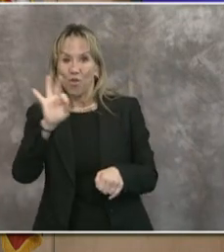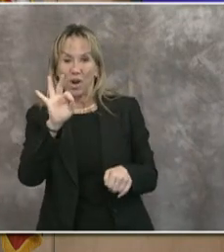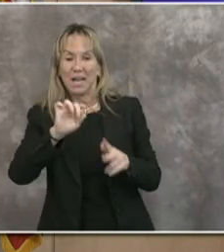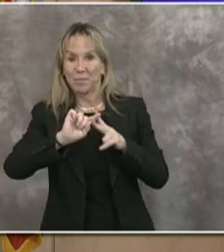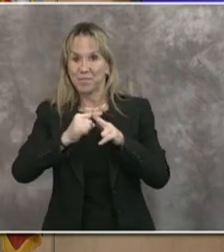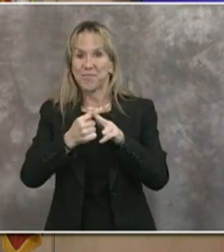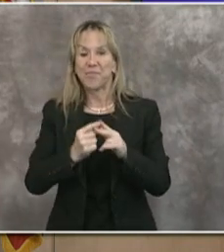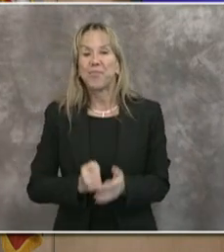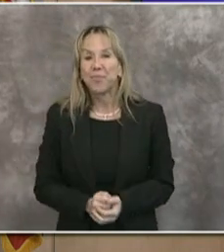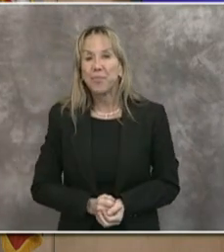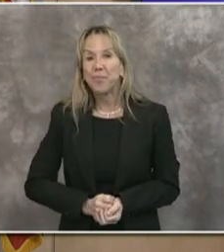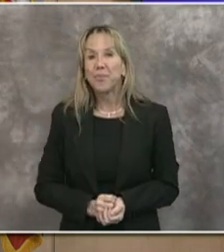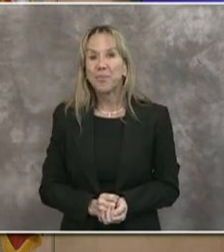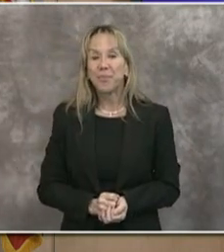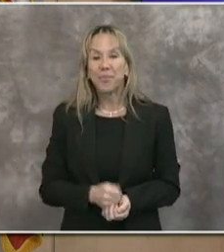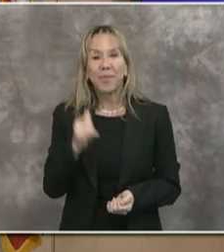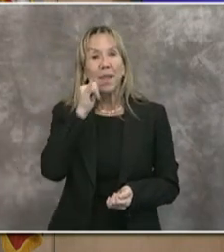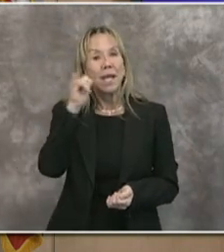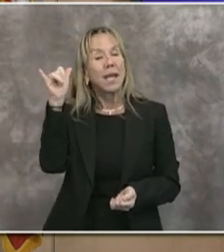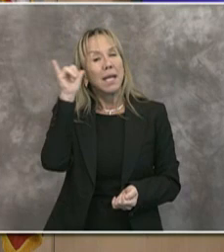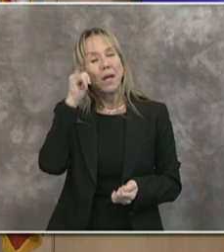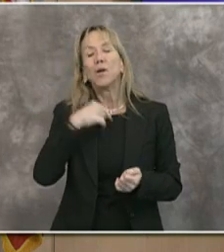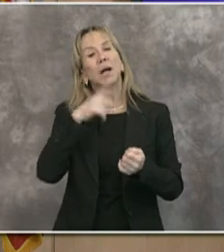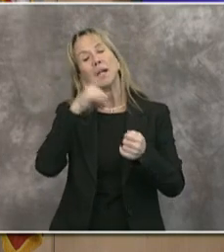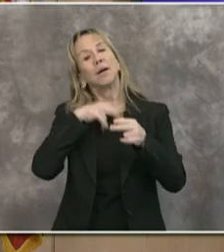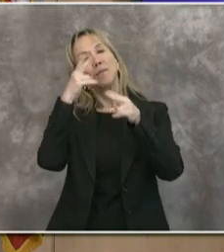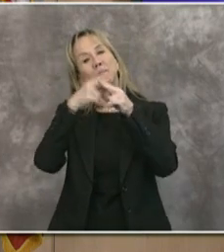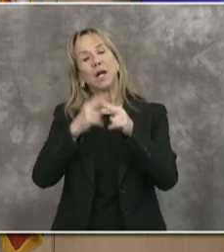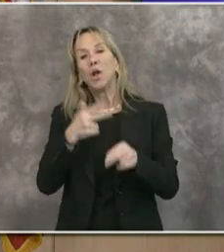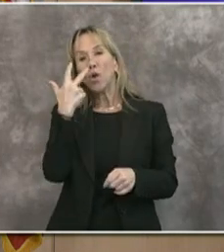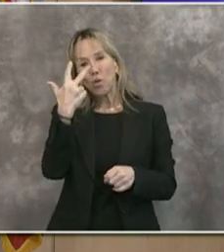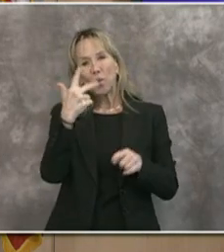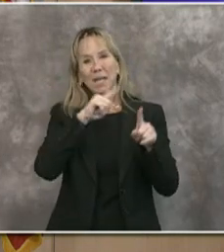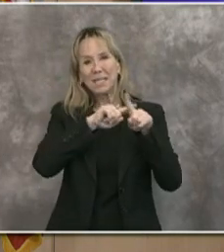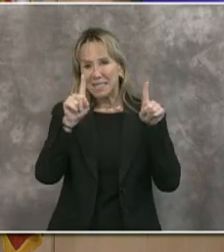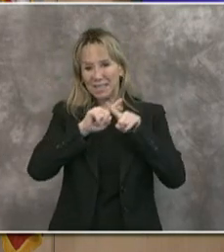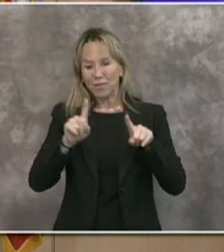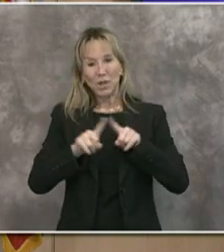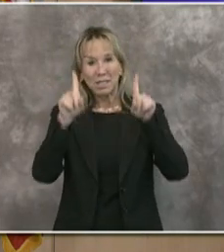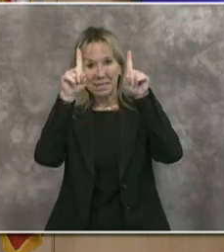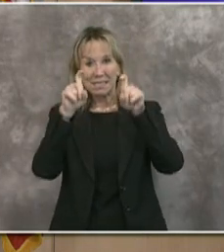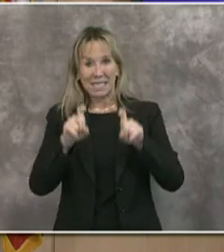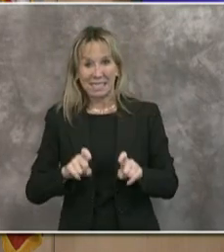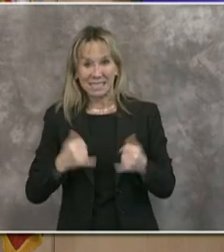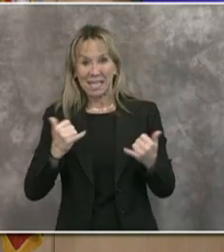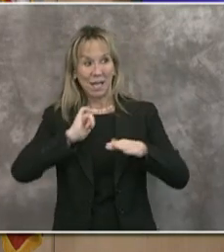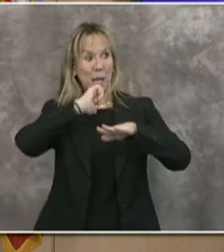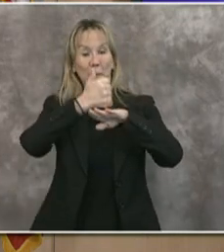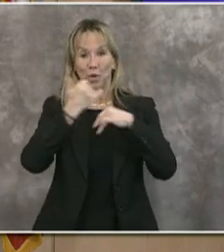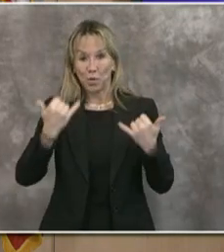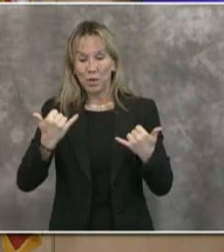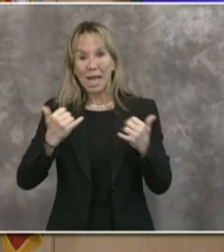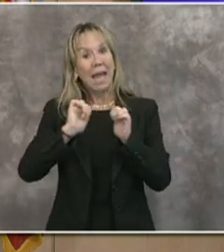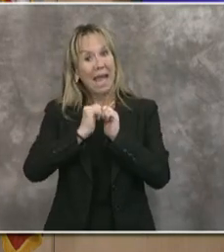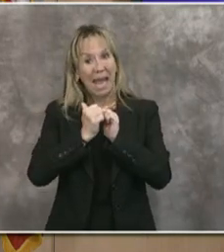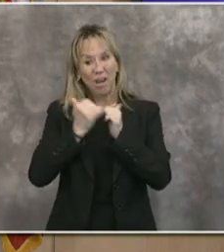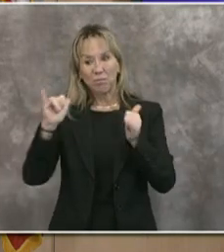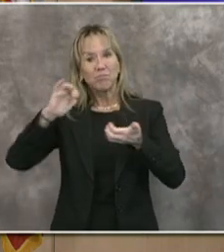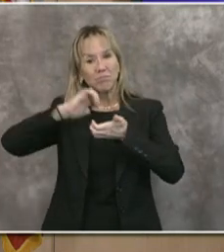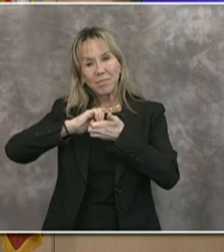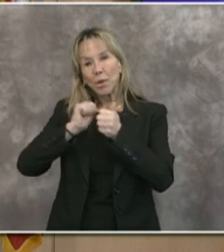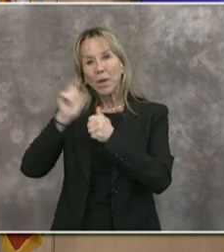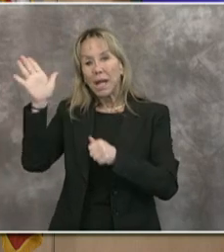Friday. Yesterday, I mentioned there would be 3 mobile testing sites that were up and running today. This is a partnership with the state of